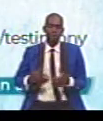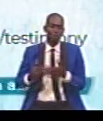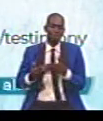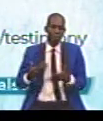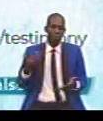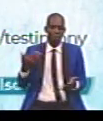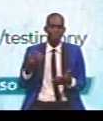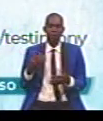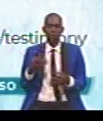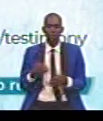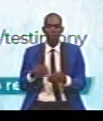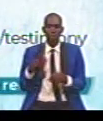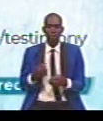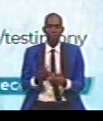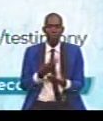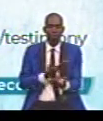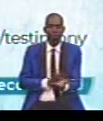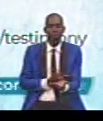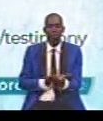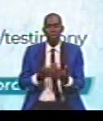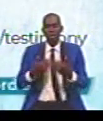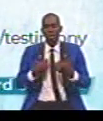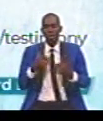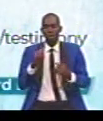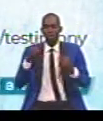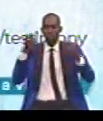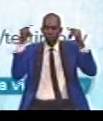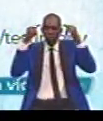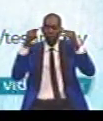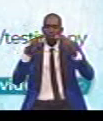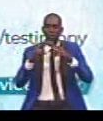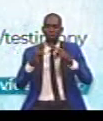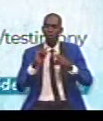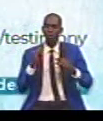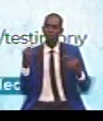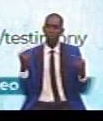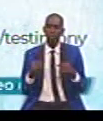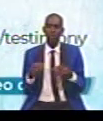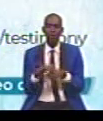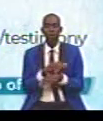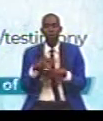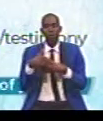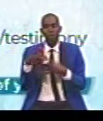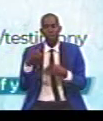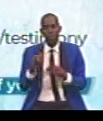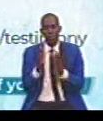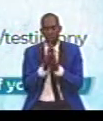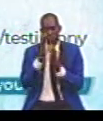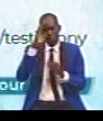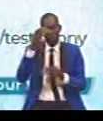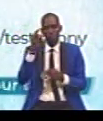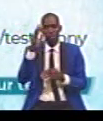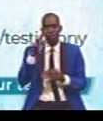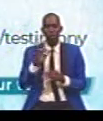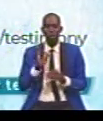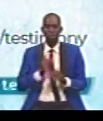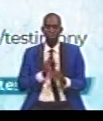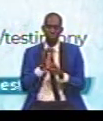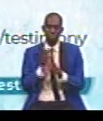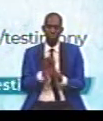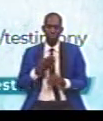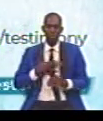headache and it was very painful. But after the prayer of the man of God, I received my healing. Praise